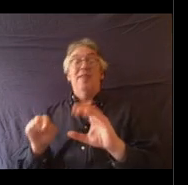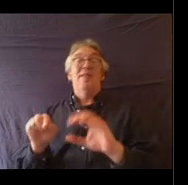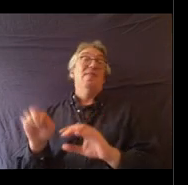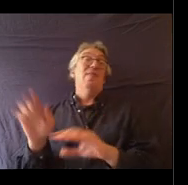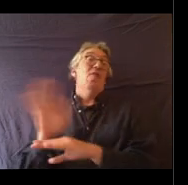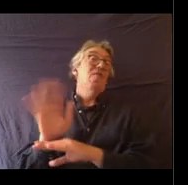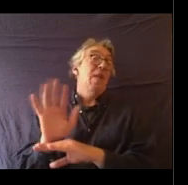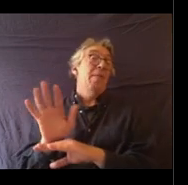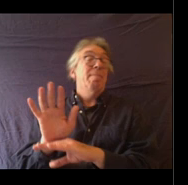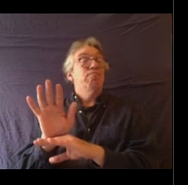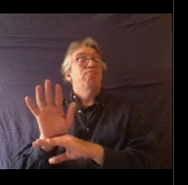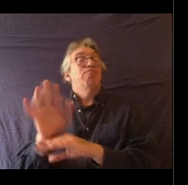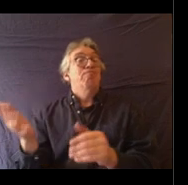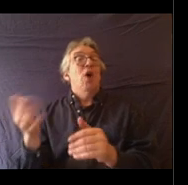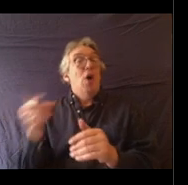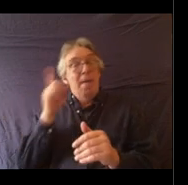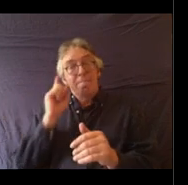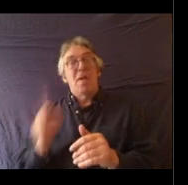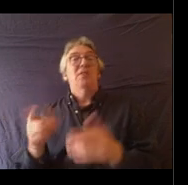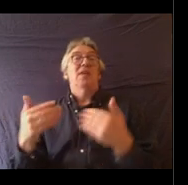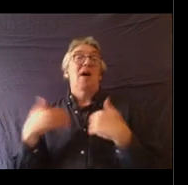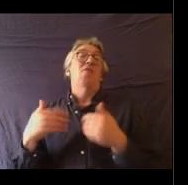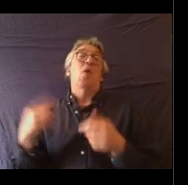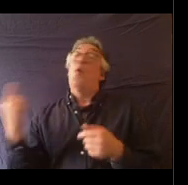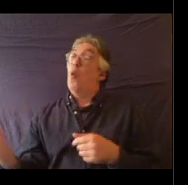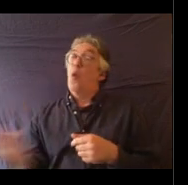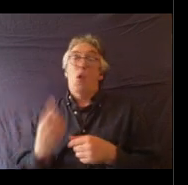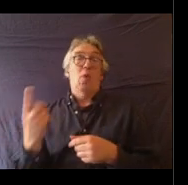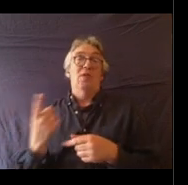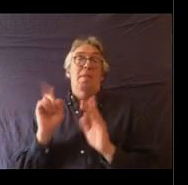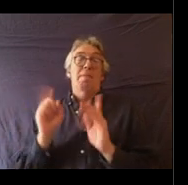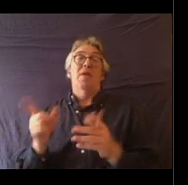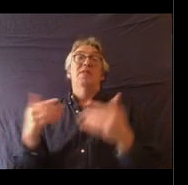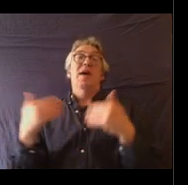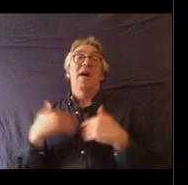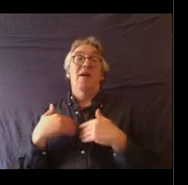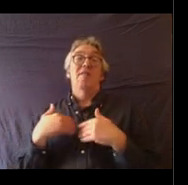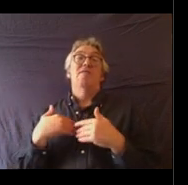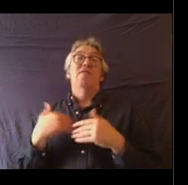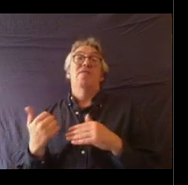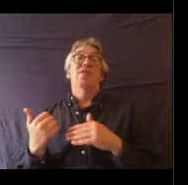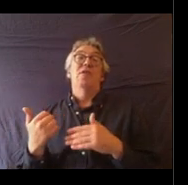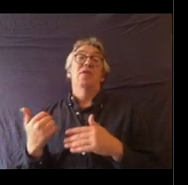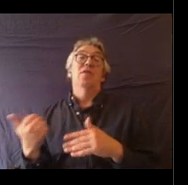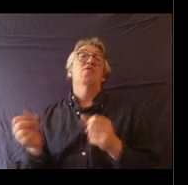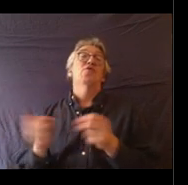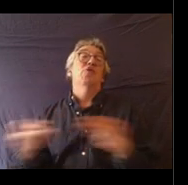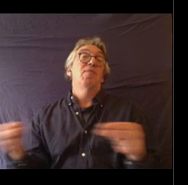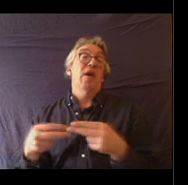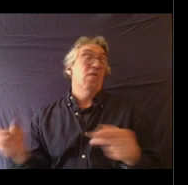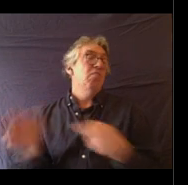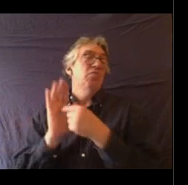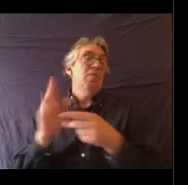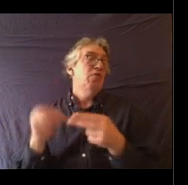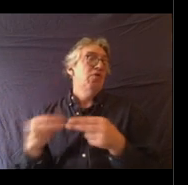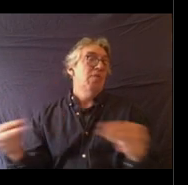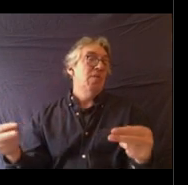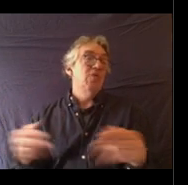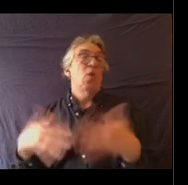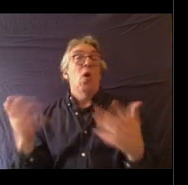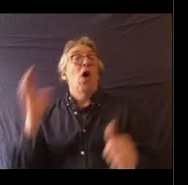public money, will need to include always the development, the production of subtitles, for example, or audio